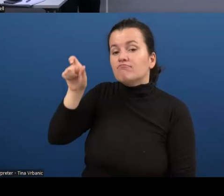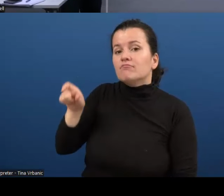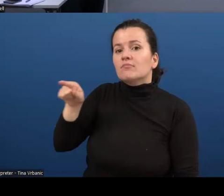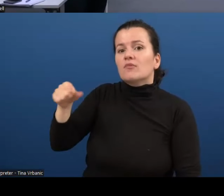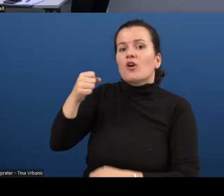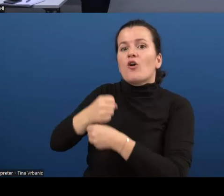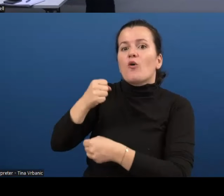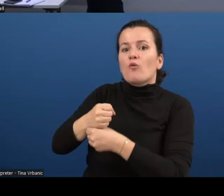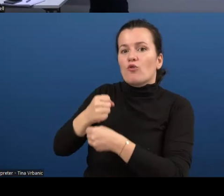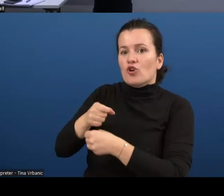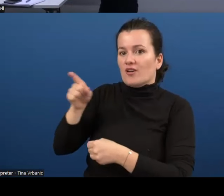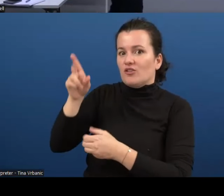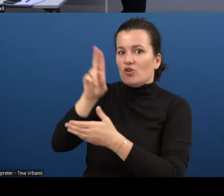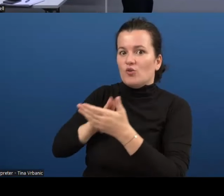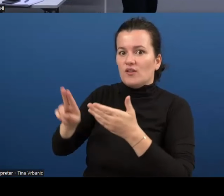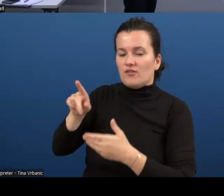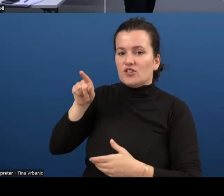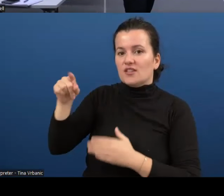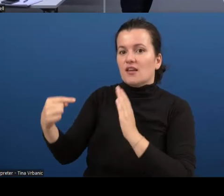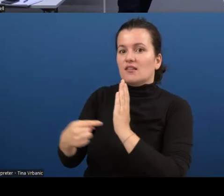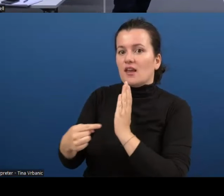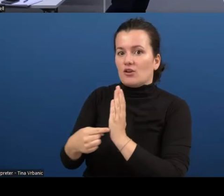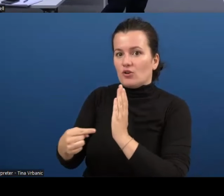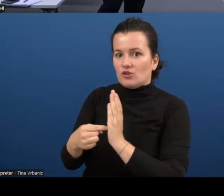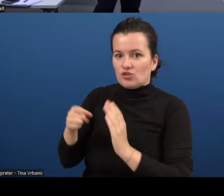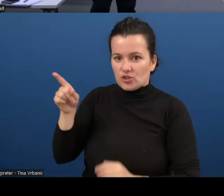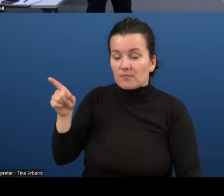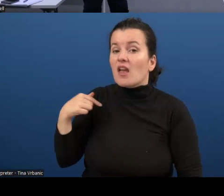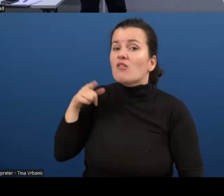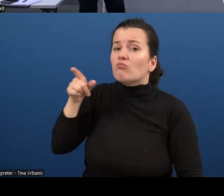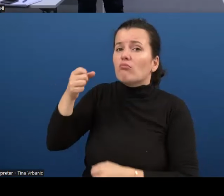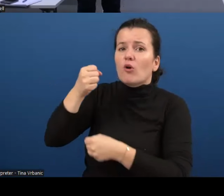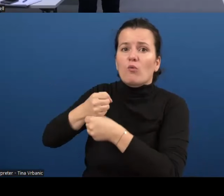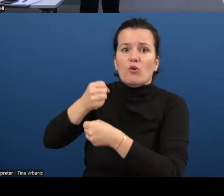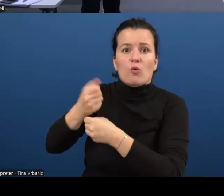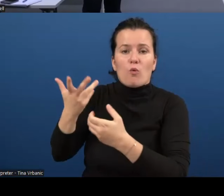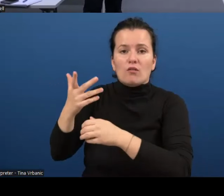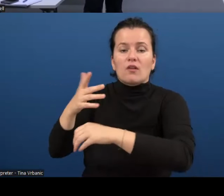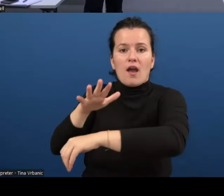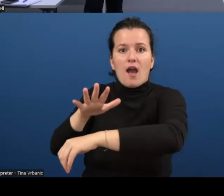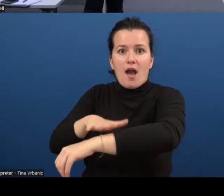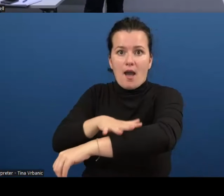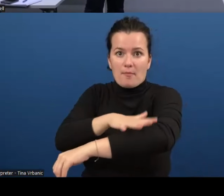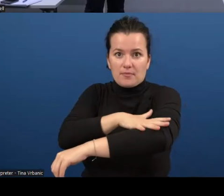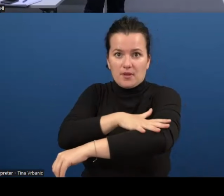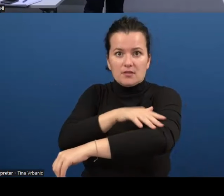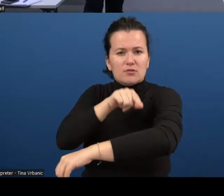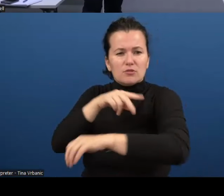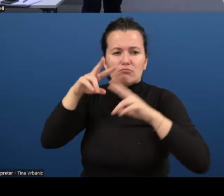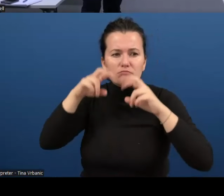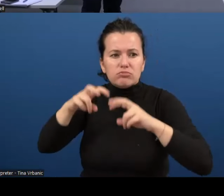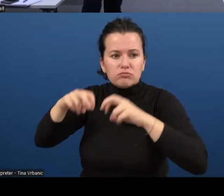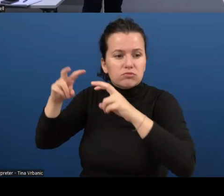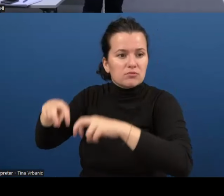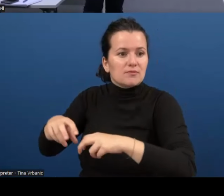Astrid is a researcher who's been exploring haptics, and particularly haptic and visual perception for a